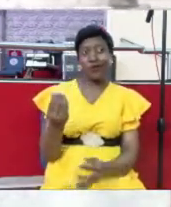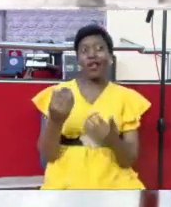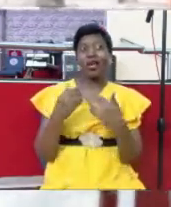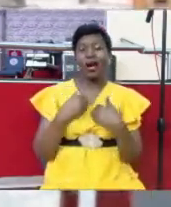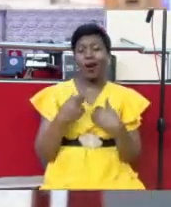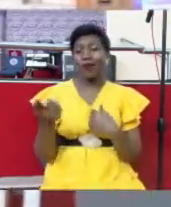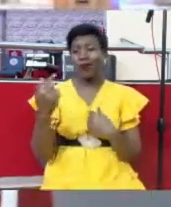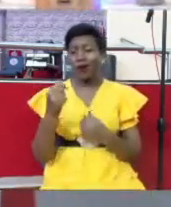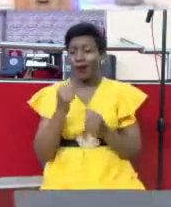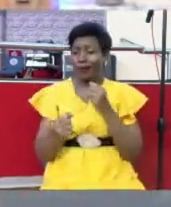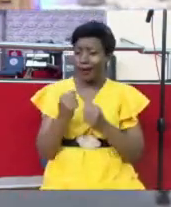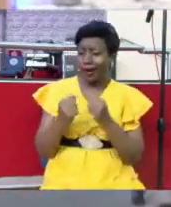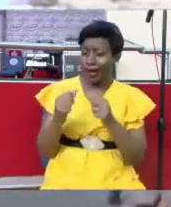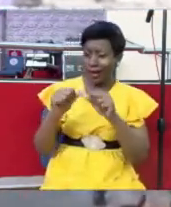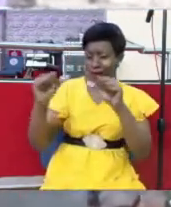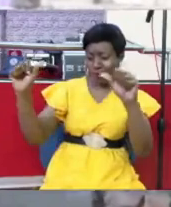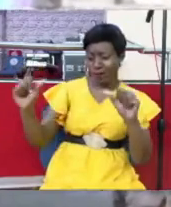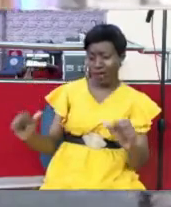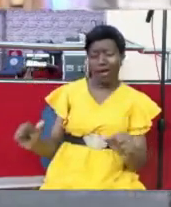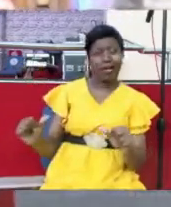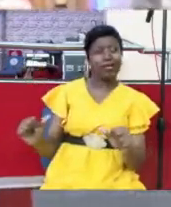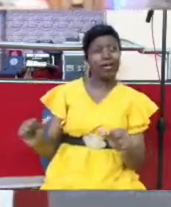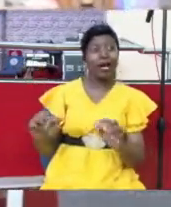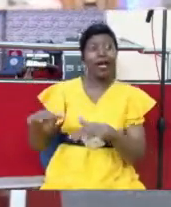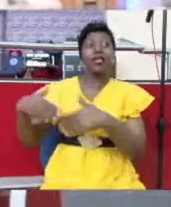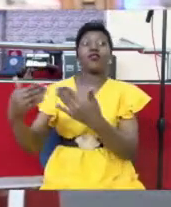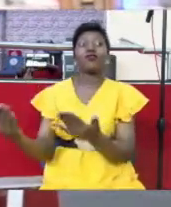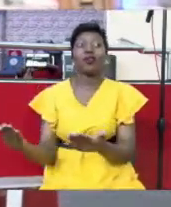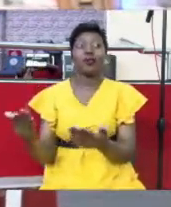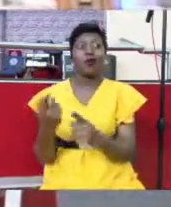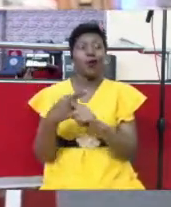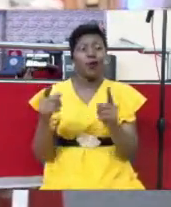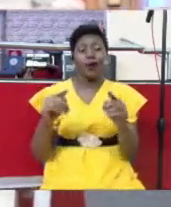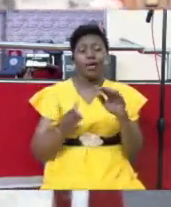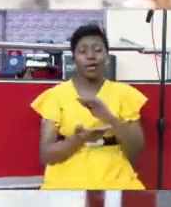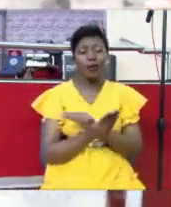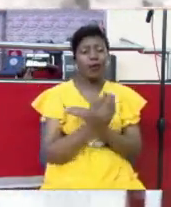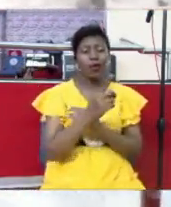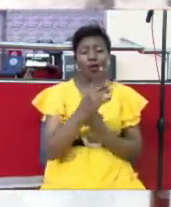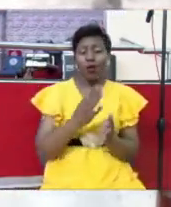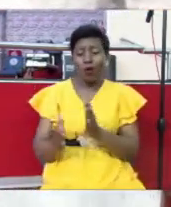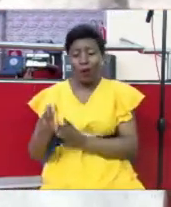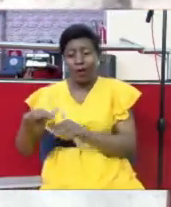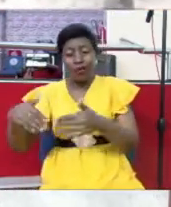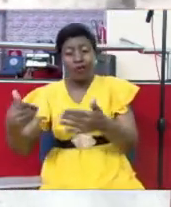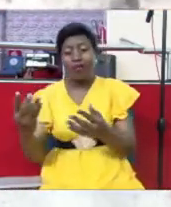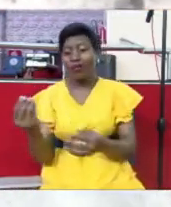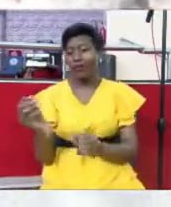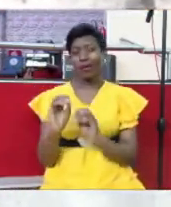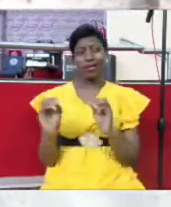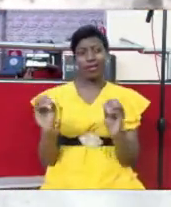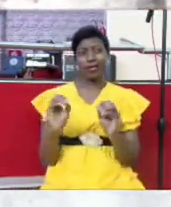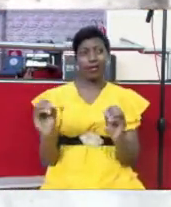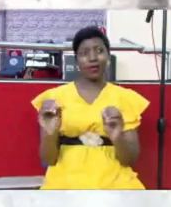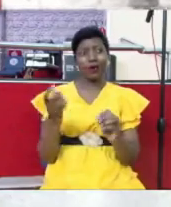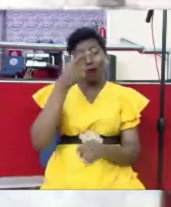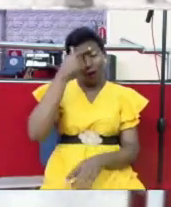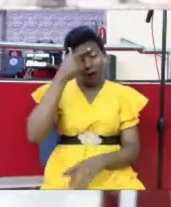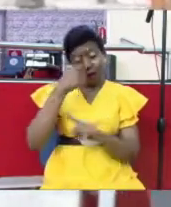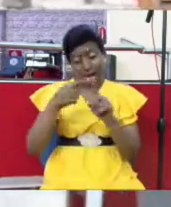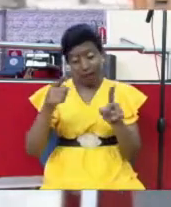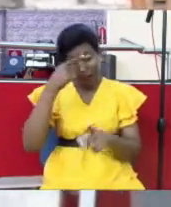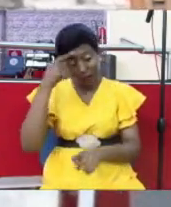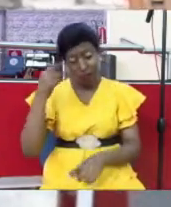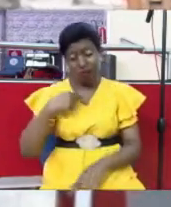did not purpose in the morning to give that kind of money, but you come running to the altar because I have manipulated you. Na kwa